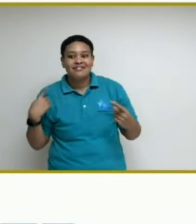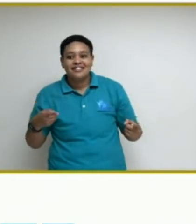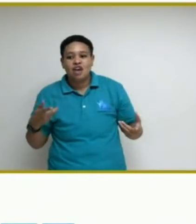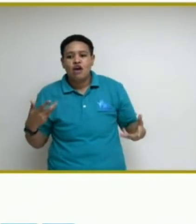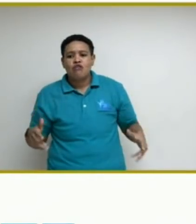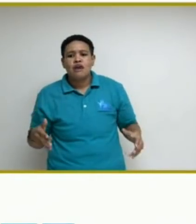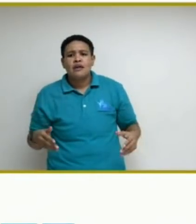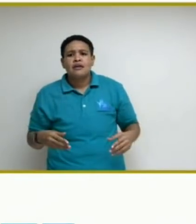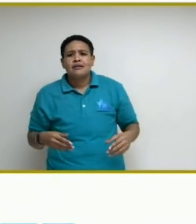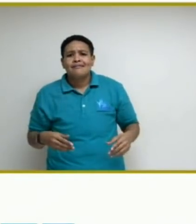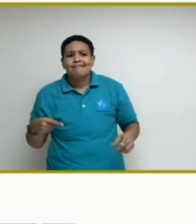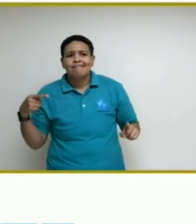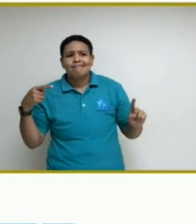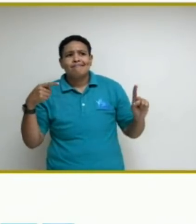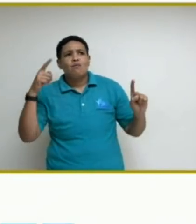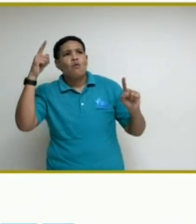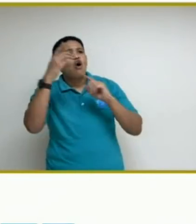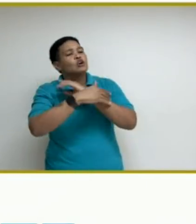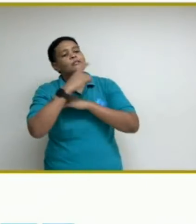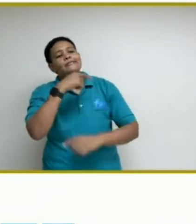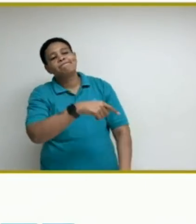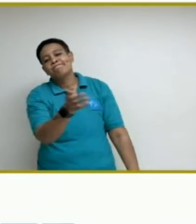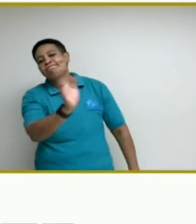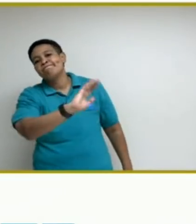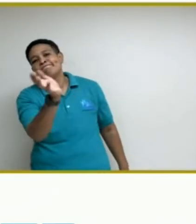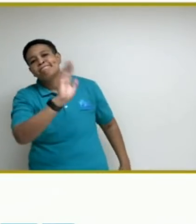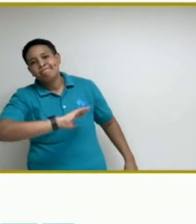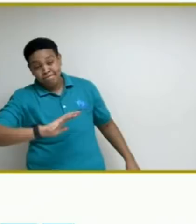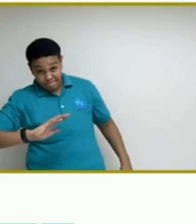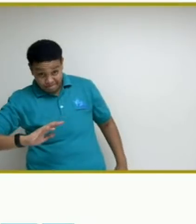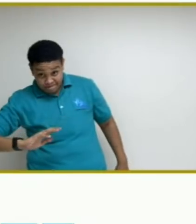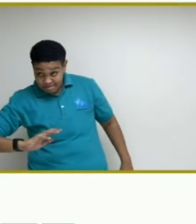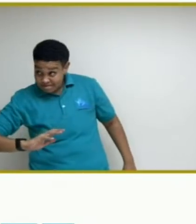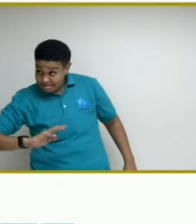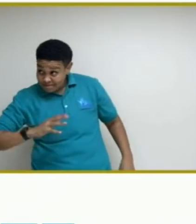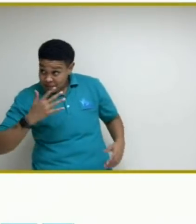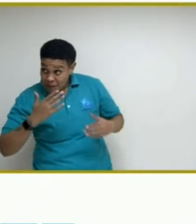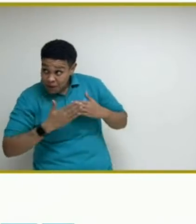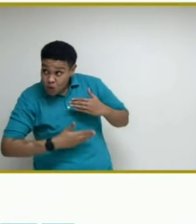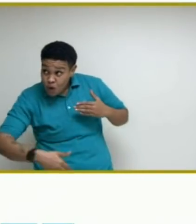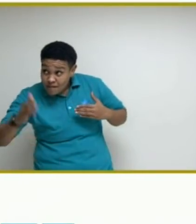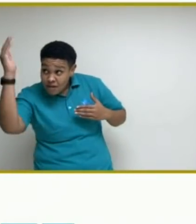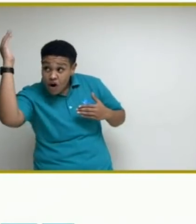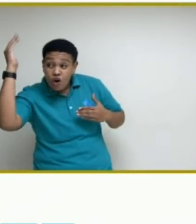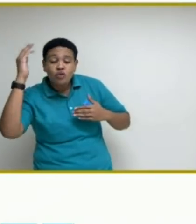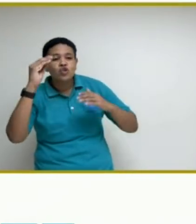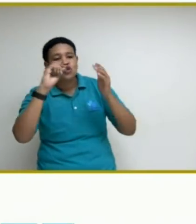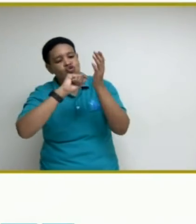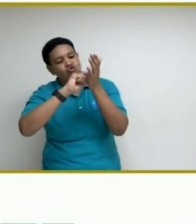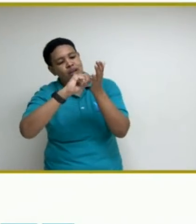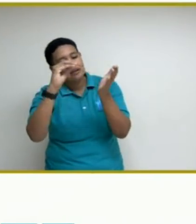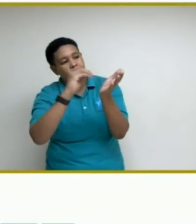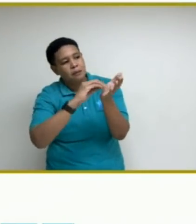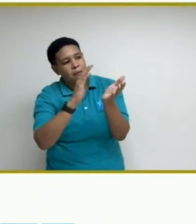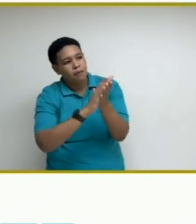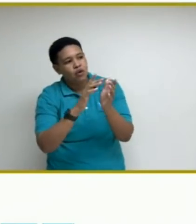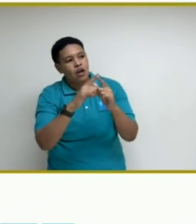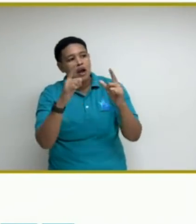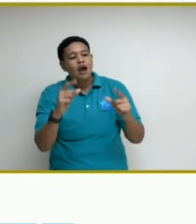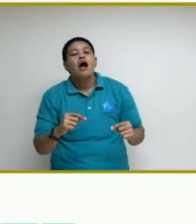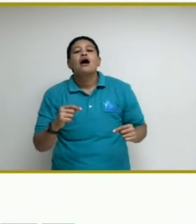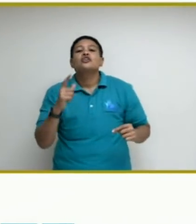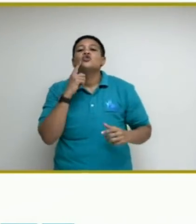already been flagged in at least one jurisdiction, should it be something that going from here is written onto the card so